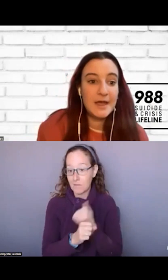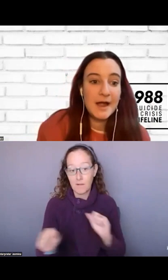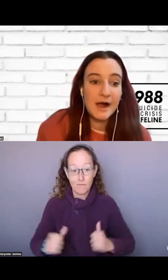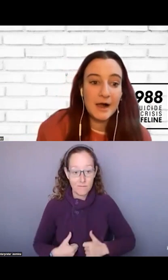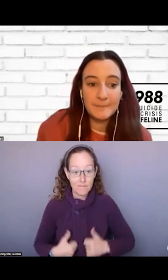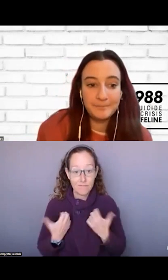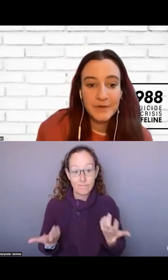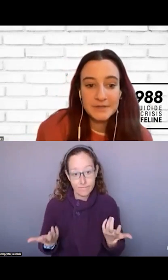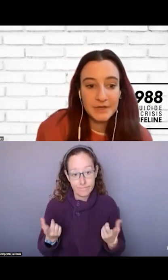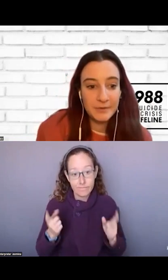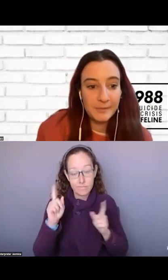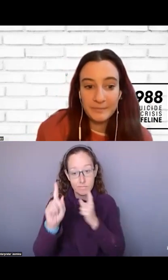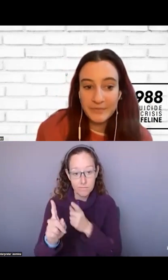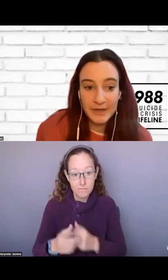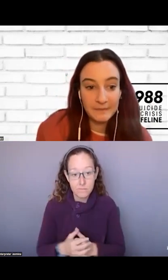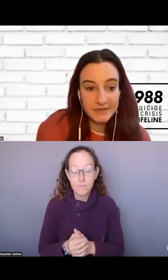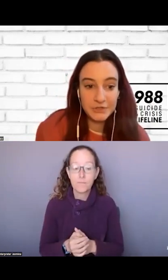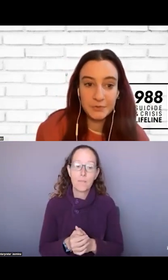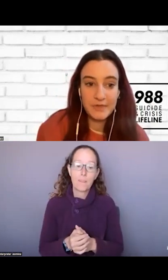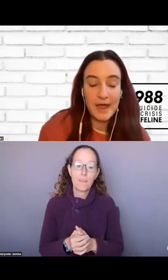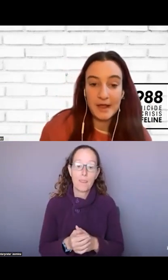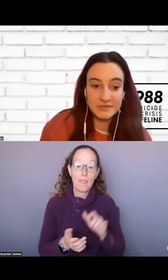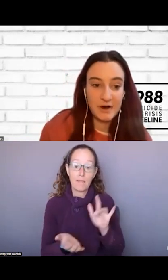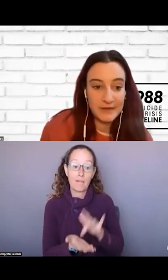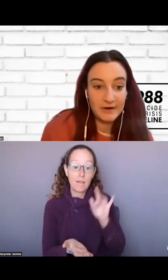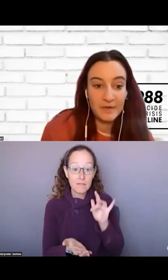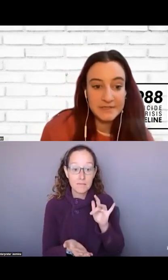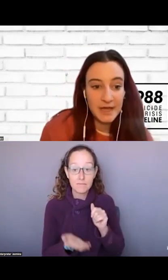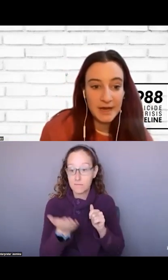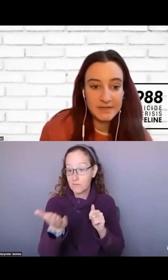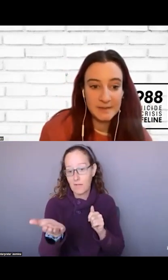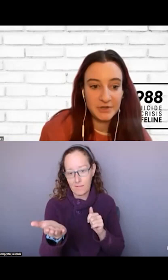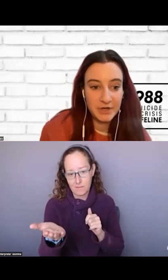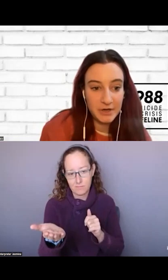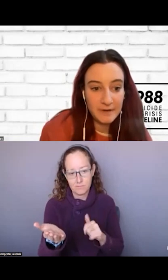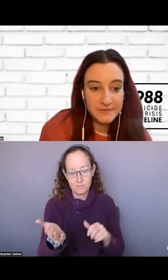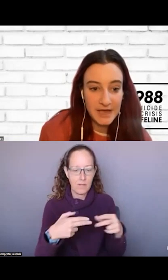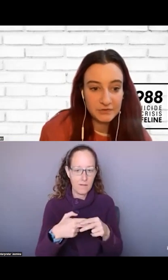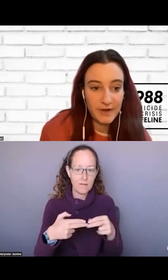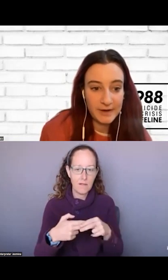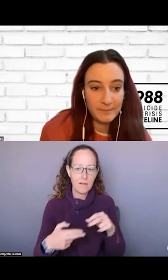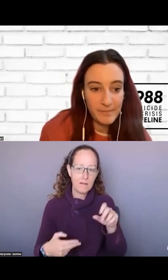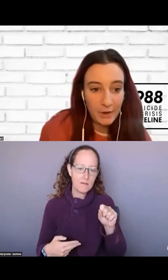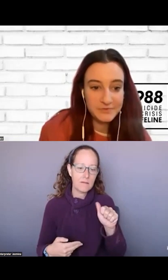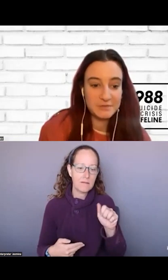ultimately. So the link to that is right there on the slide. It's